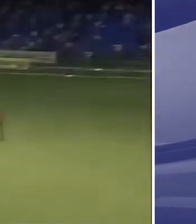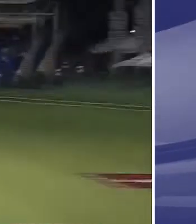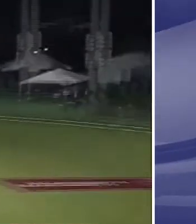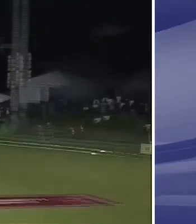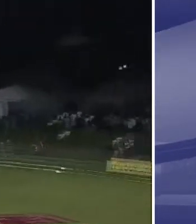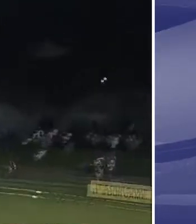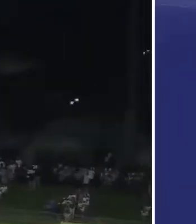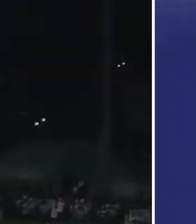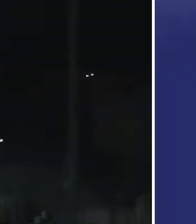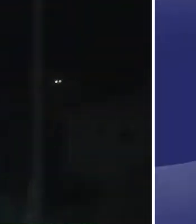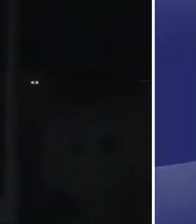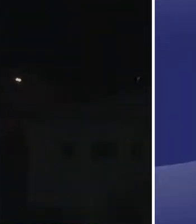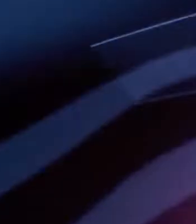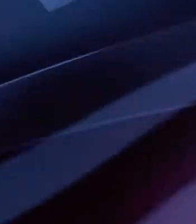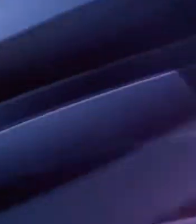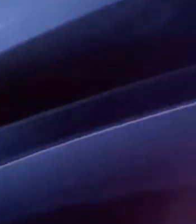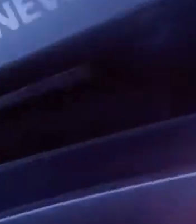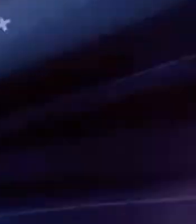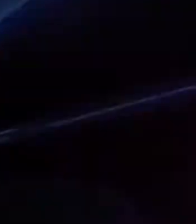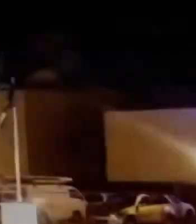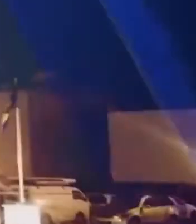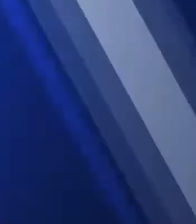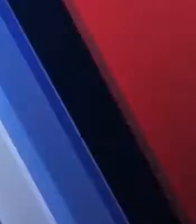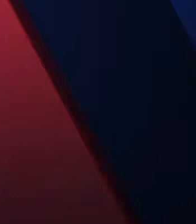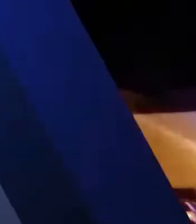for Windies-style cricket.